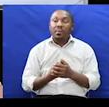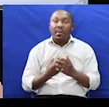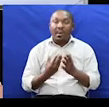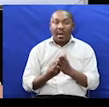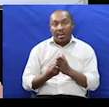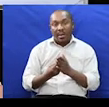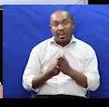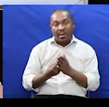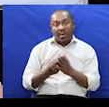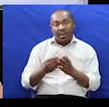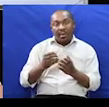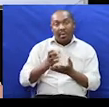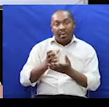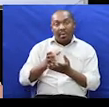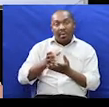bottle of indicator.